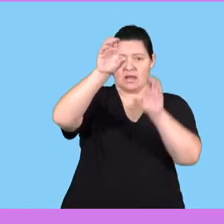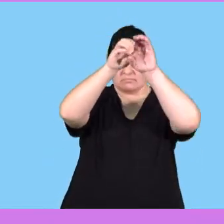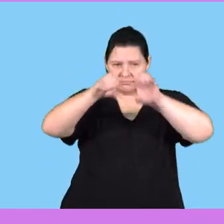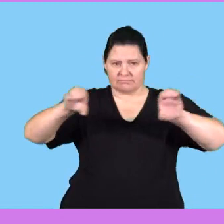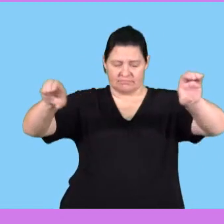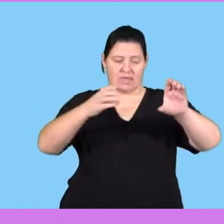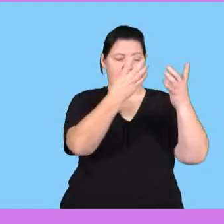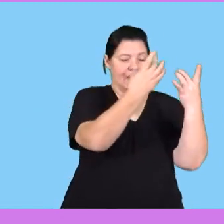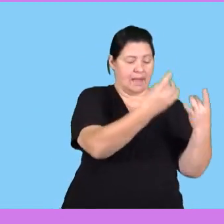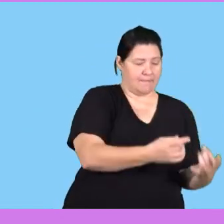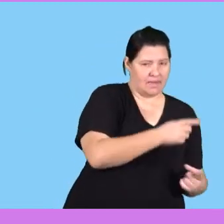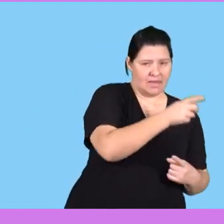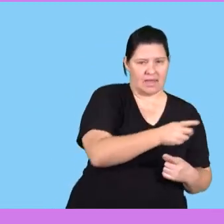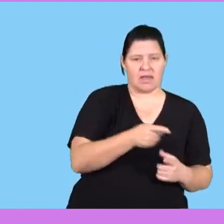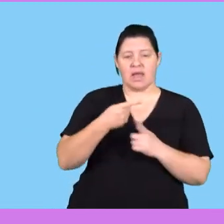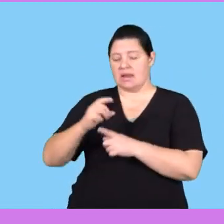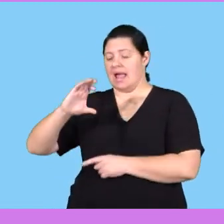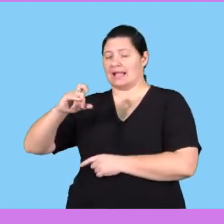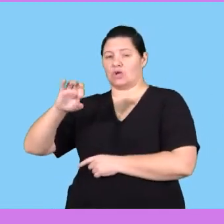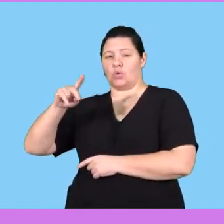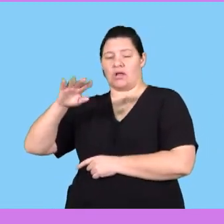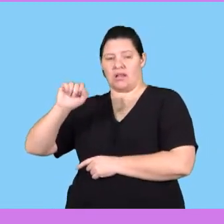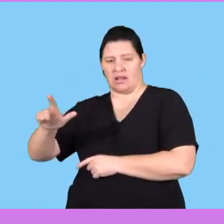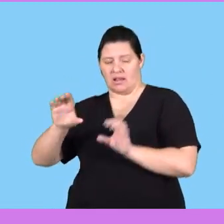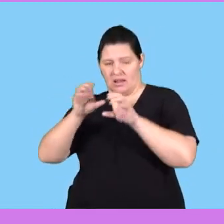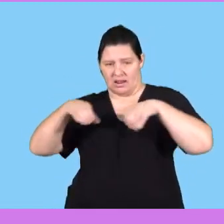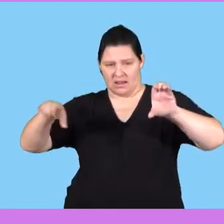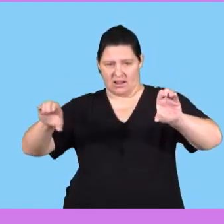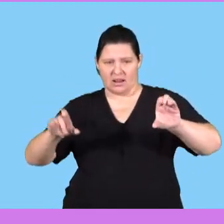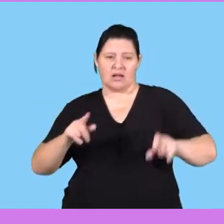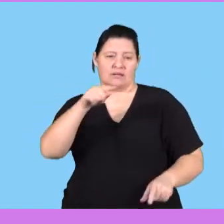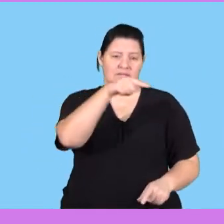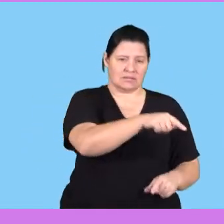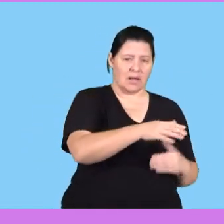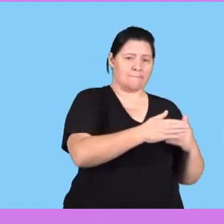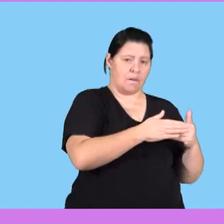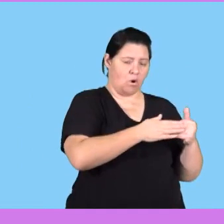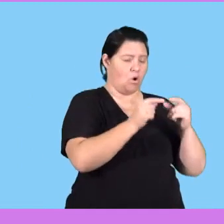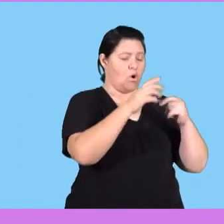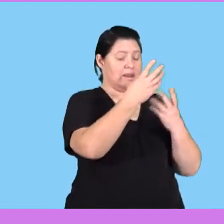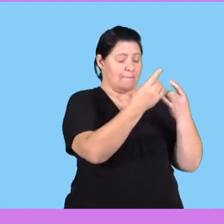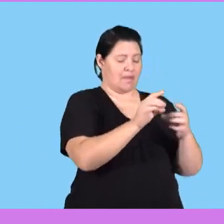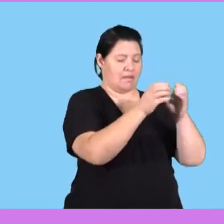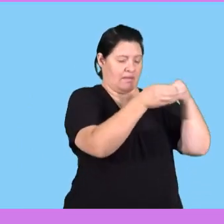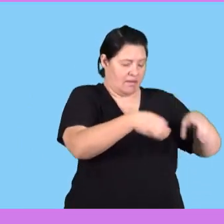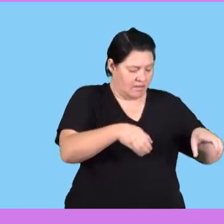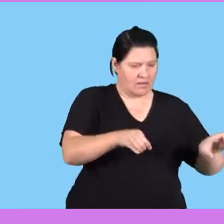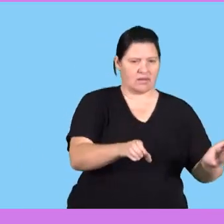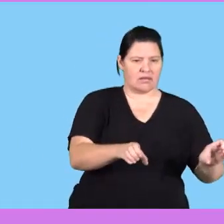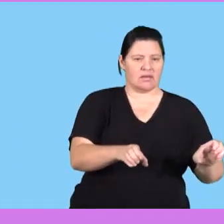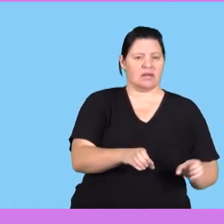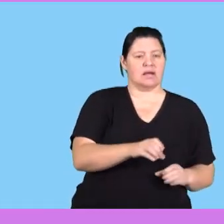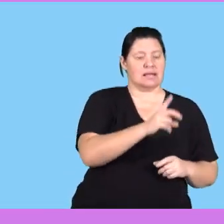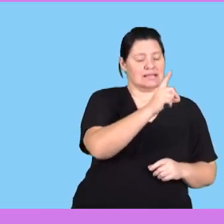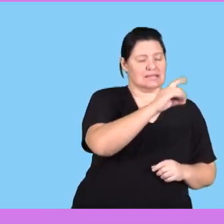heading there. Then we have numerical data and categorical data. Then we continue by further subdividing our numerical